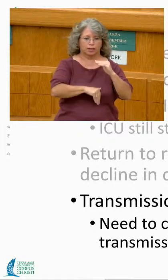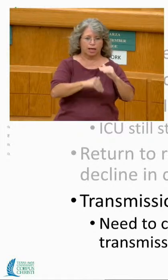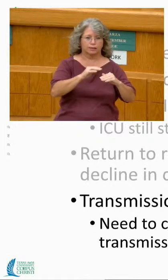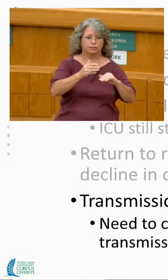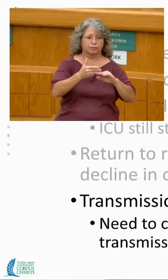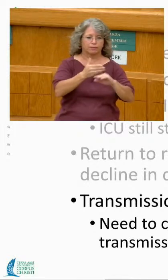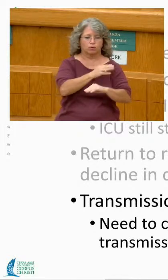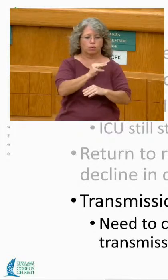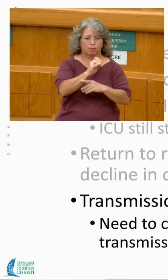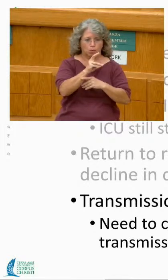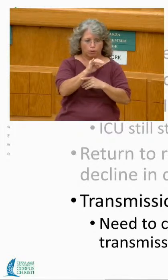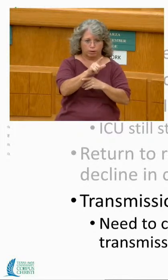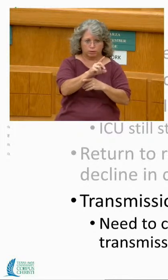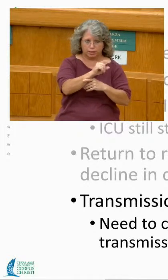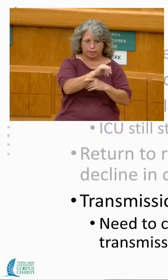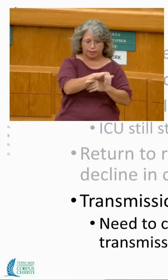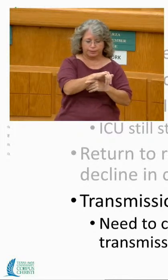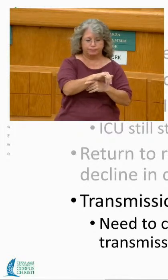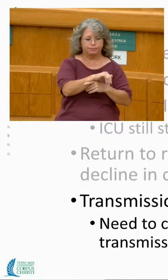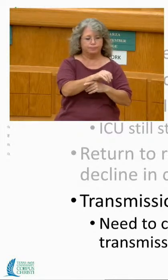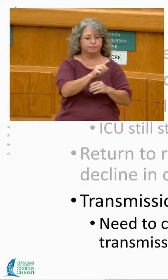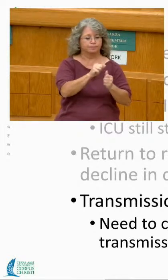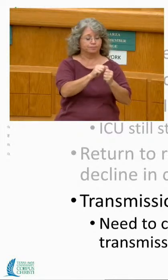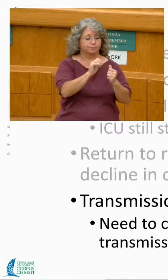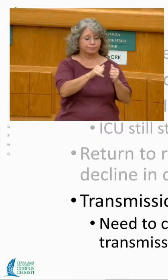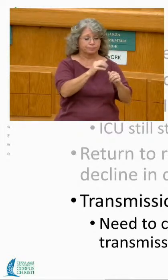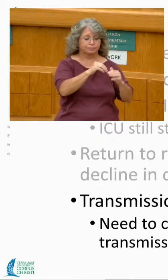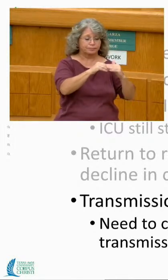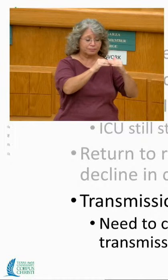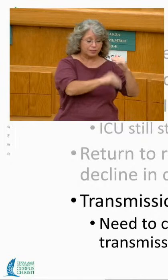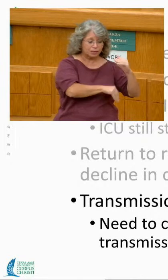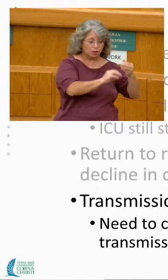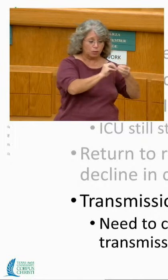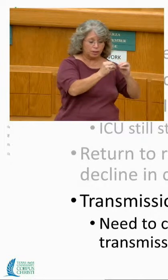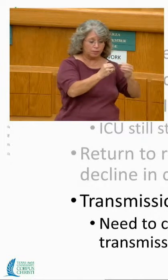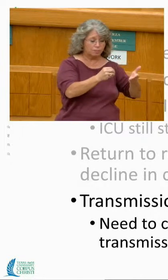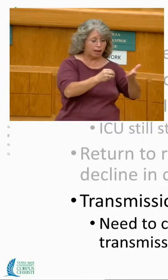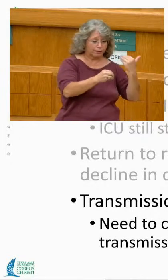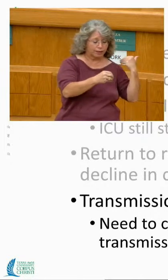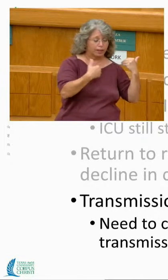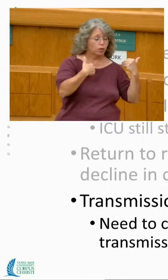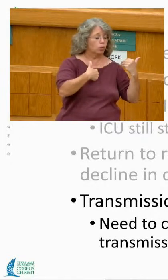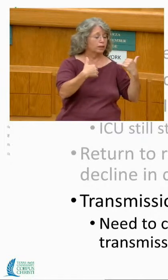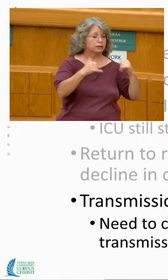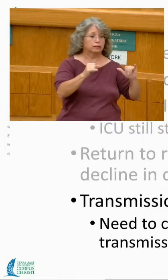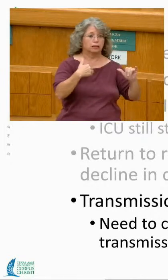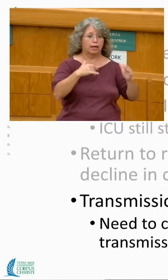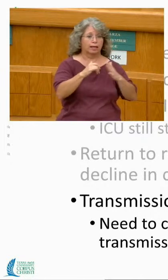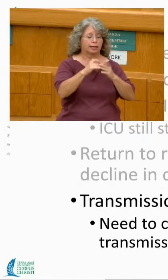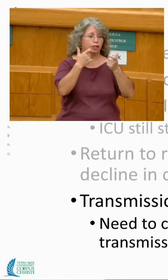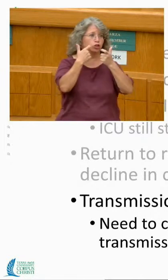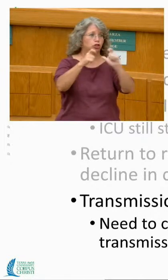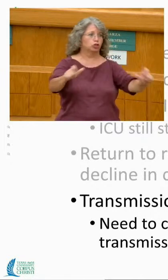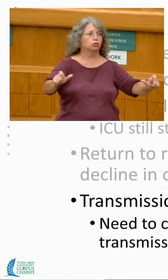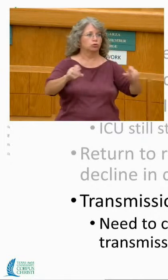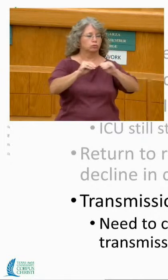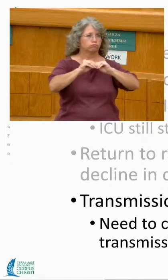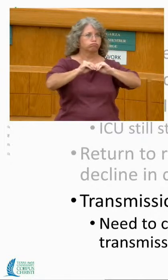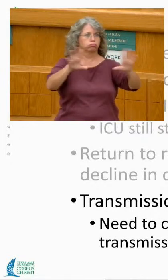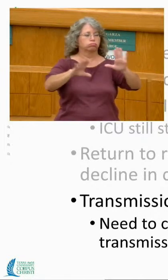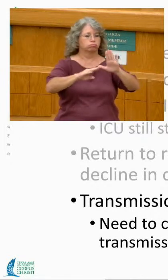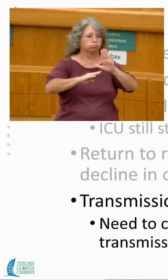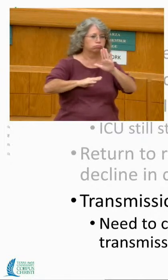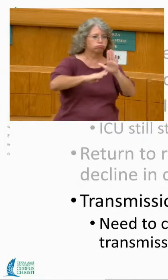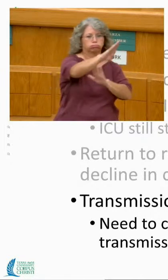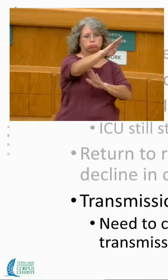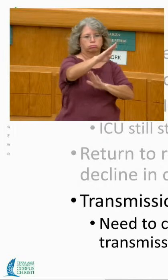even so, with that much lower amount of COVID in the community, we still went through this huge explosion of COVID. And that's